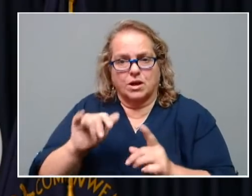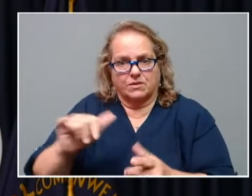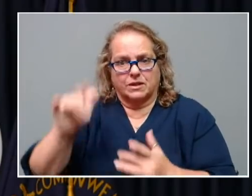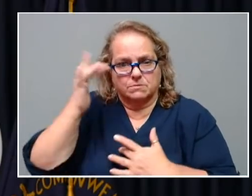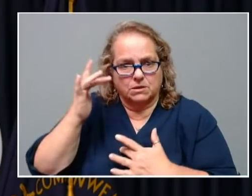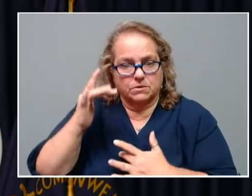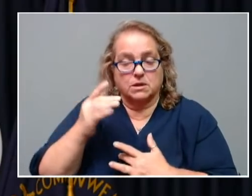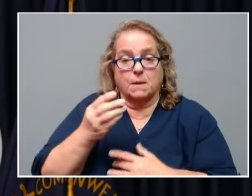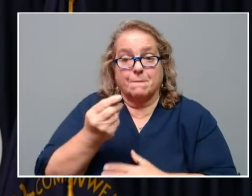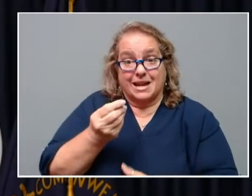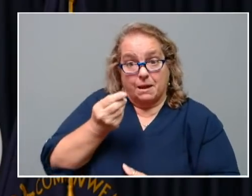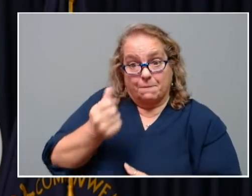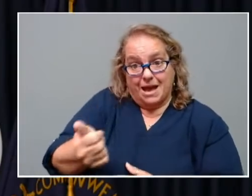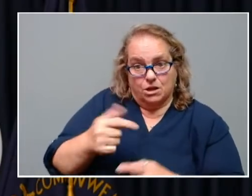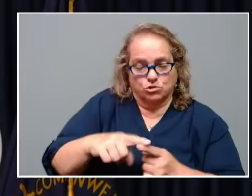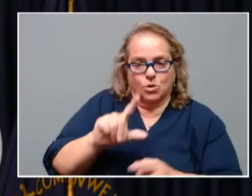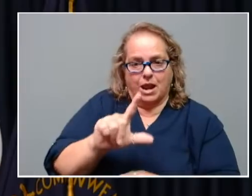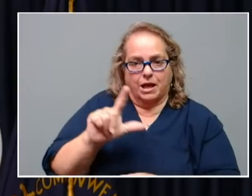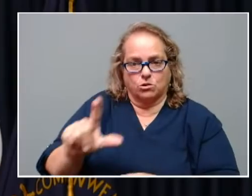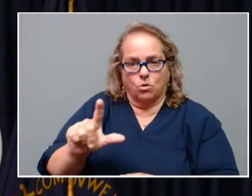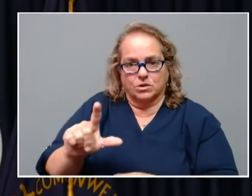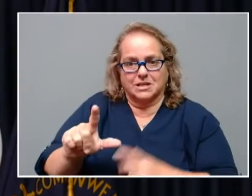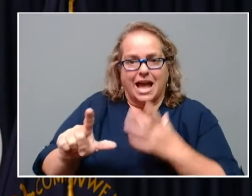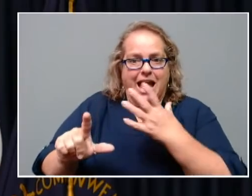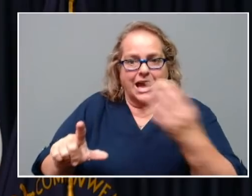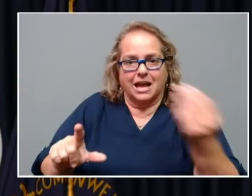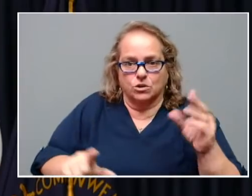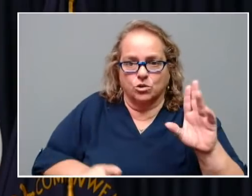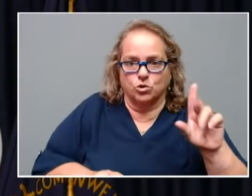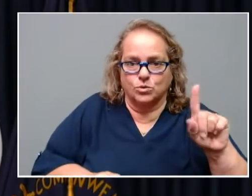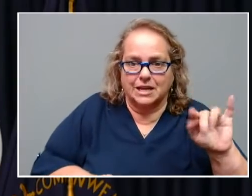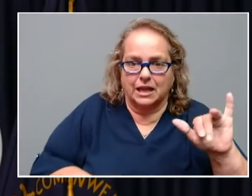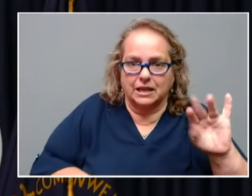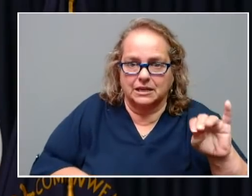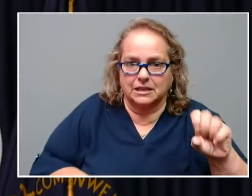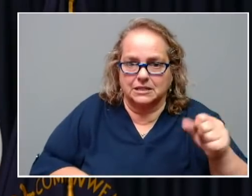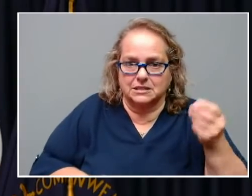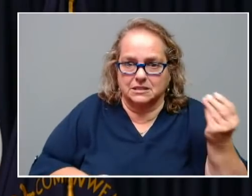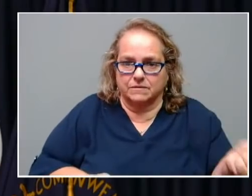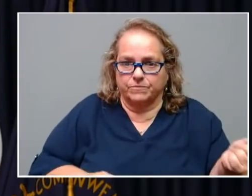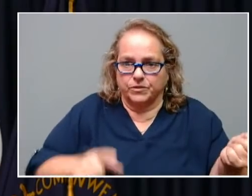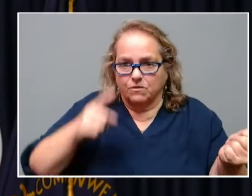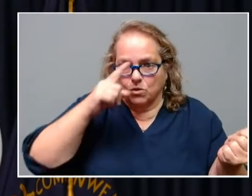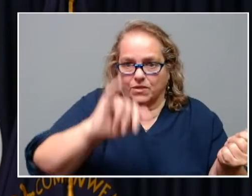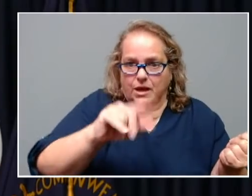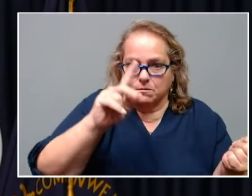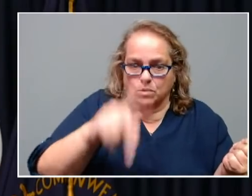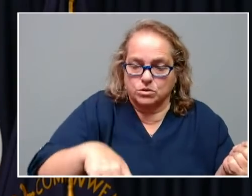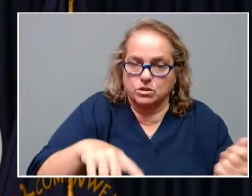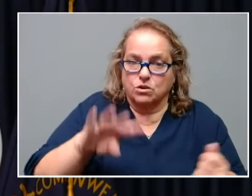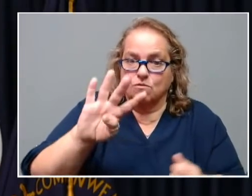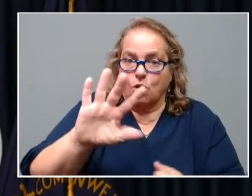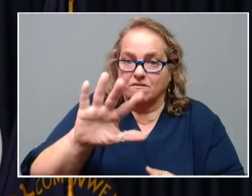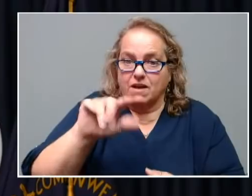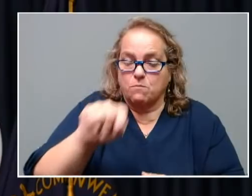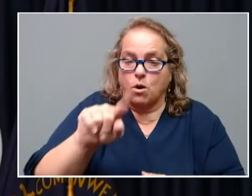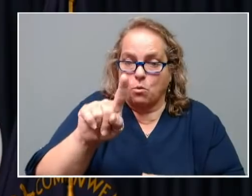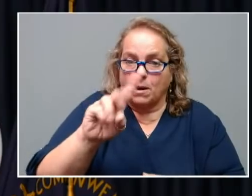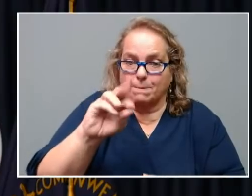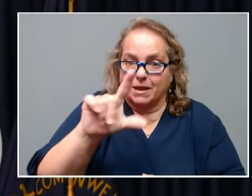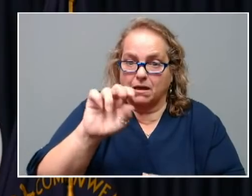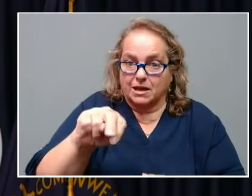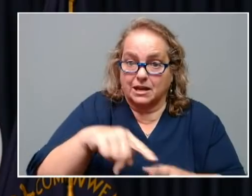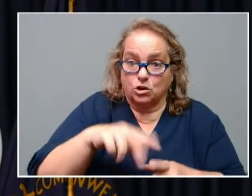landlords and utilities across Kentucky. This includes $45.1 million in rent assistance and $6.4 million in